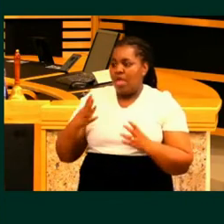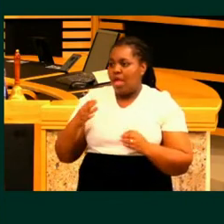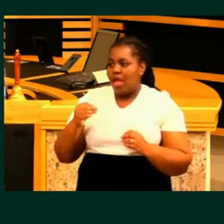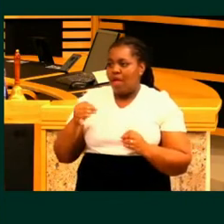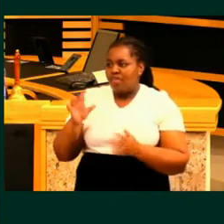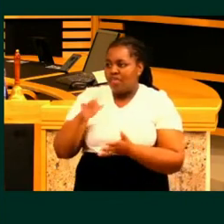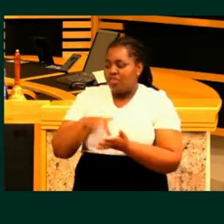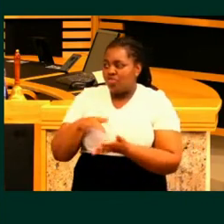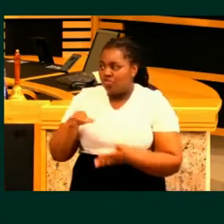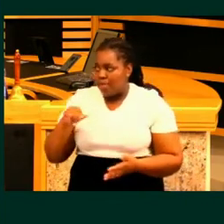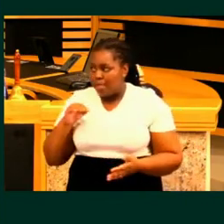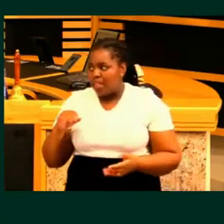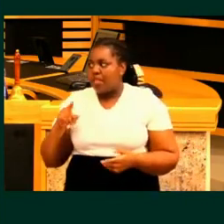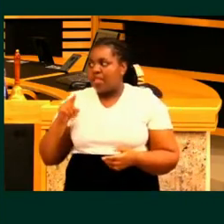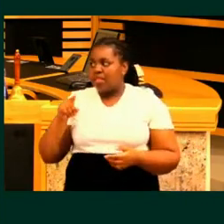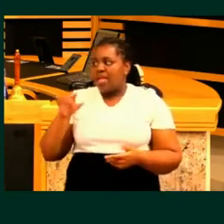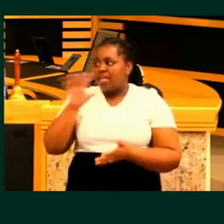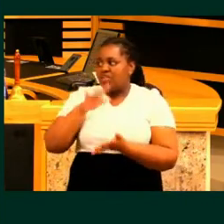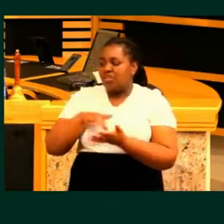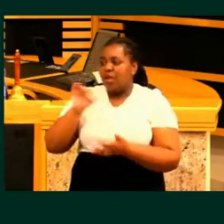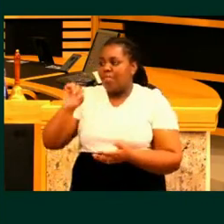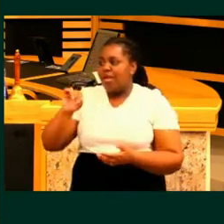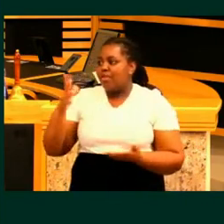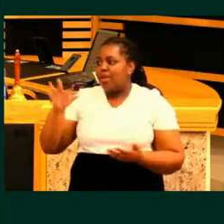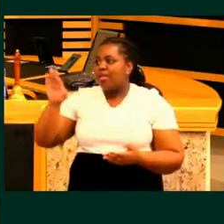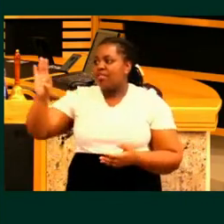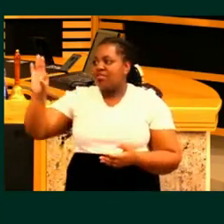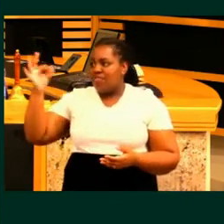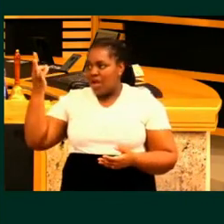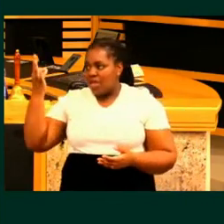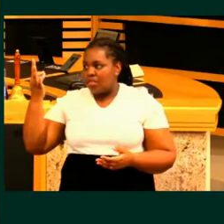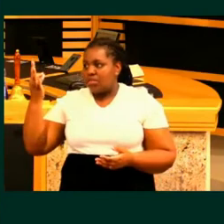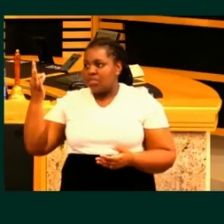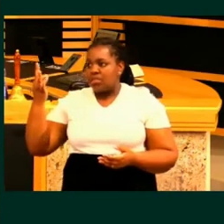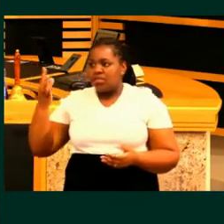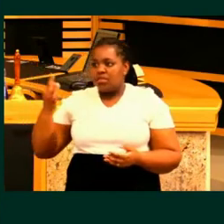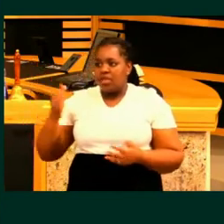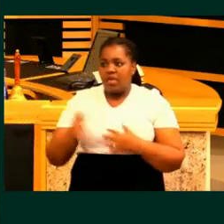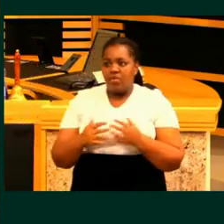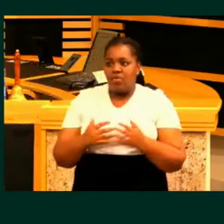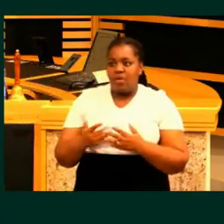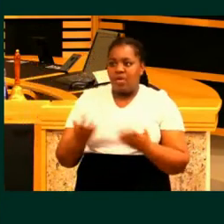Bank they are central bank is in France and